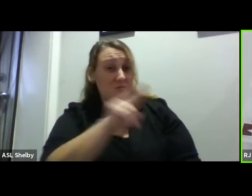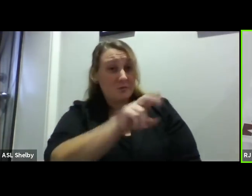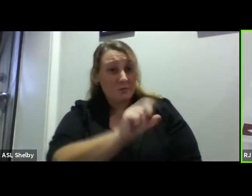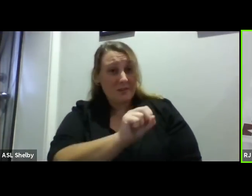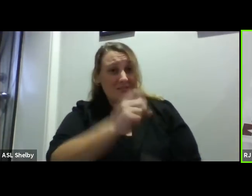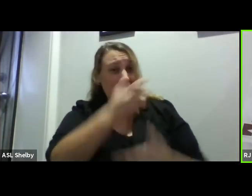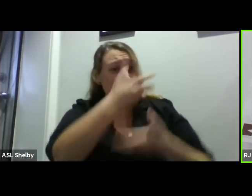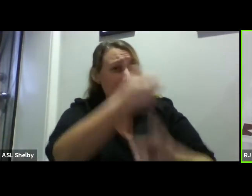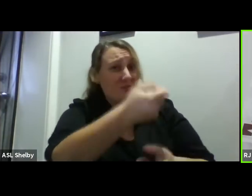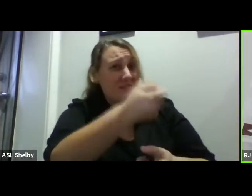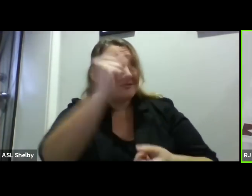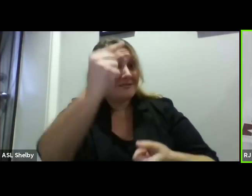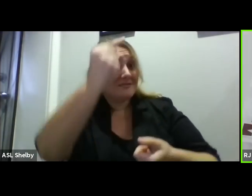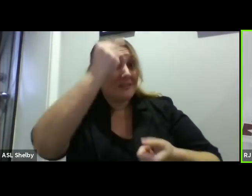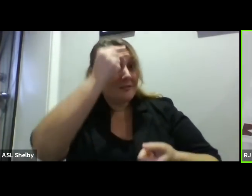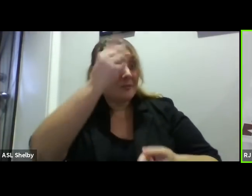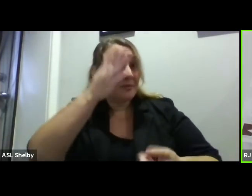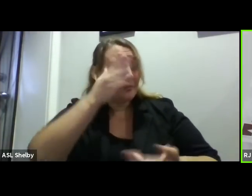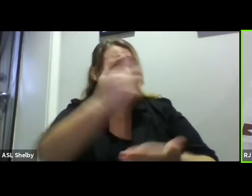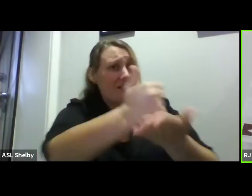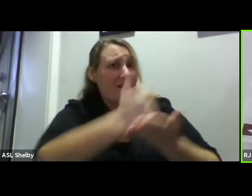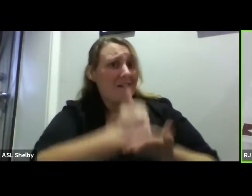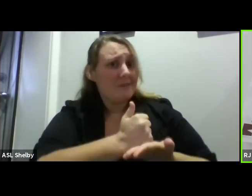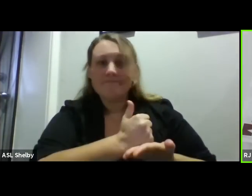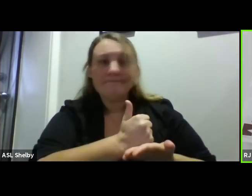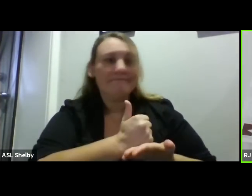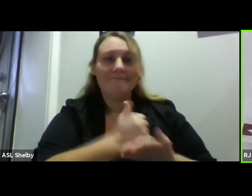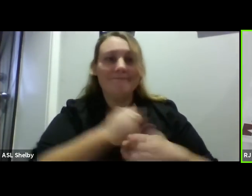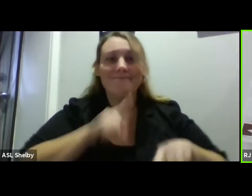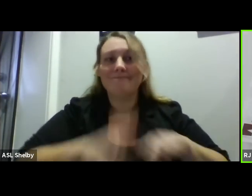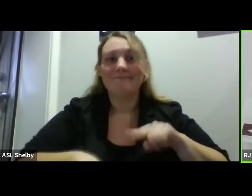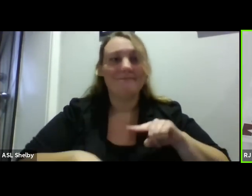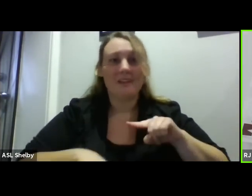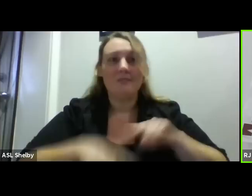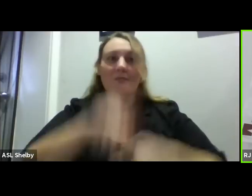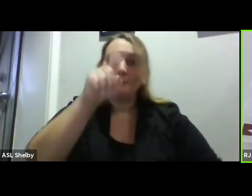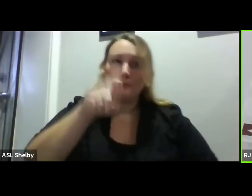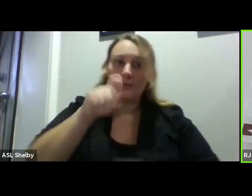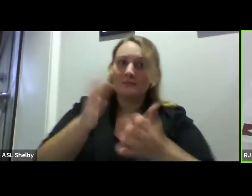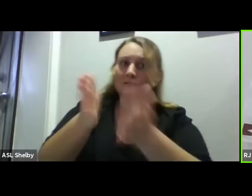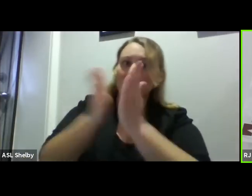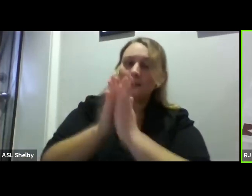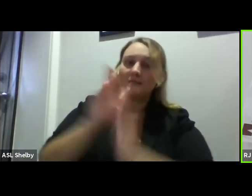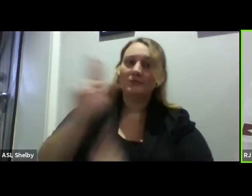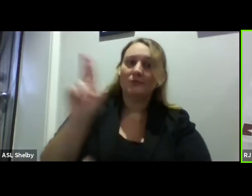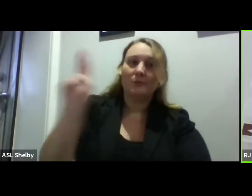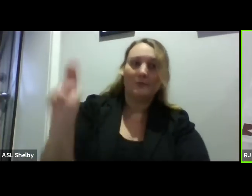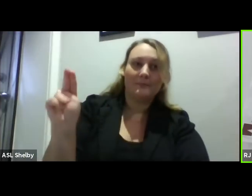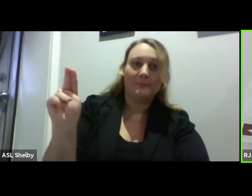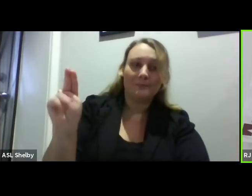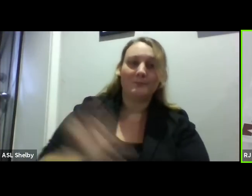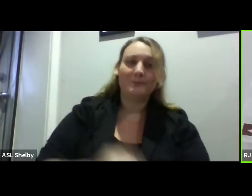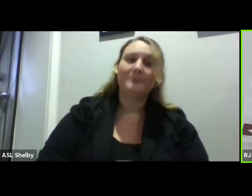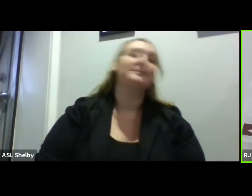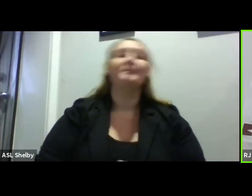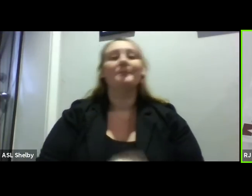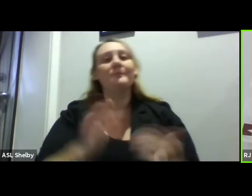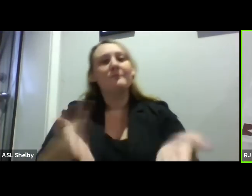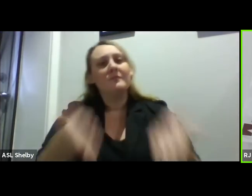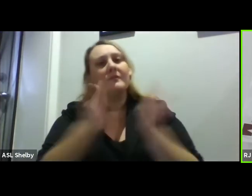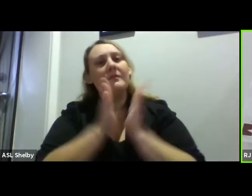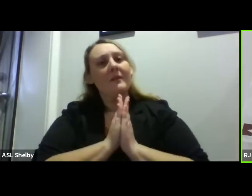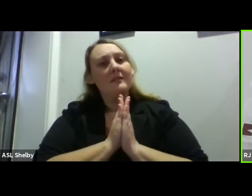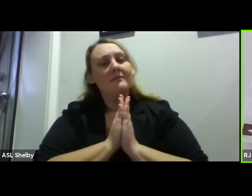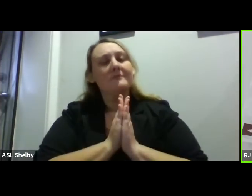action for those who are not involved yet, to join us through the US Human Rights Network, the Sex Workers Project at the